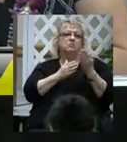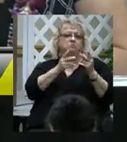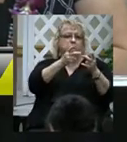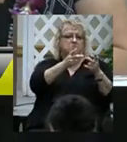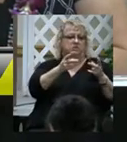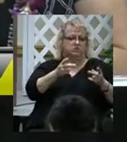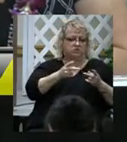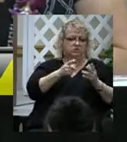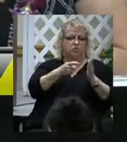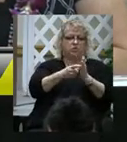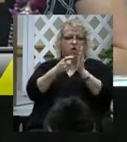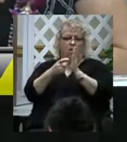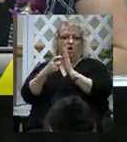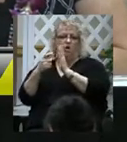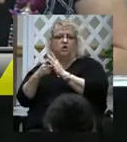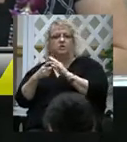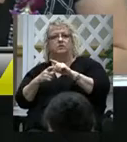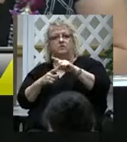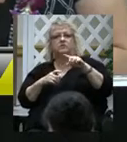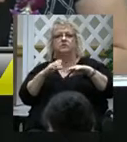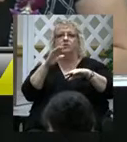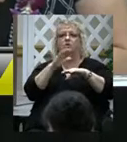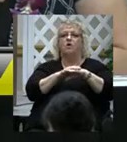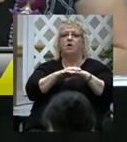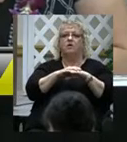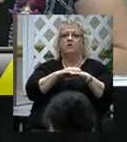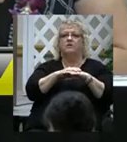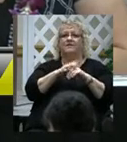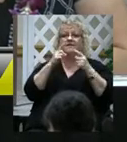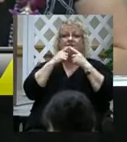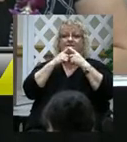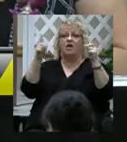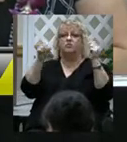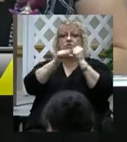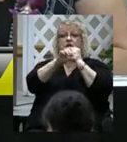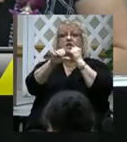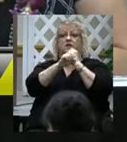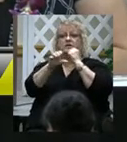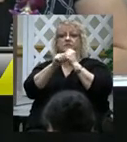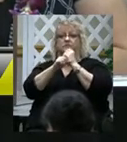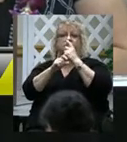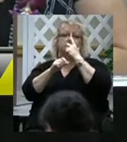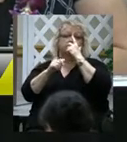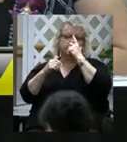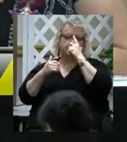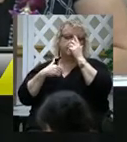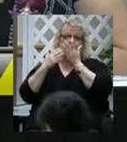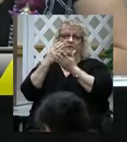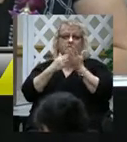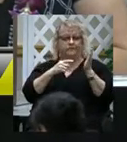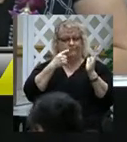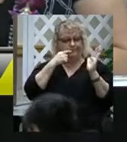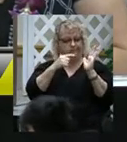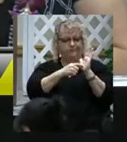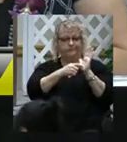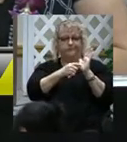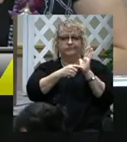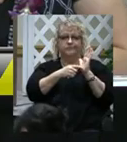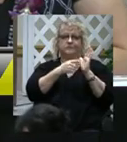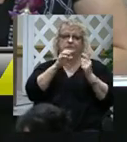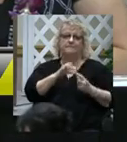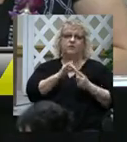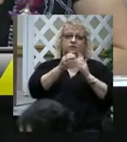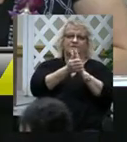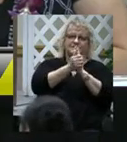position requirement. There's on the announcement, there's an indication that